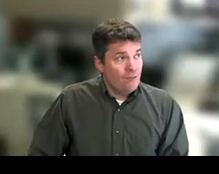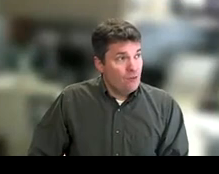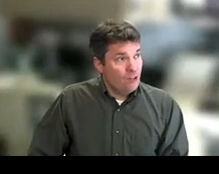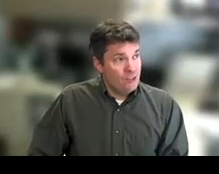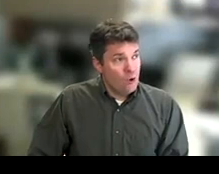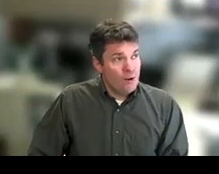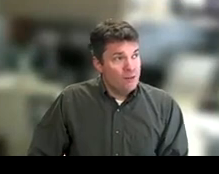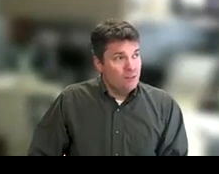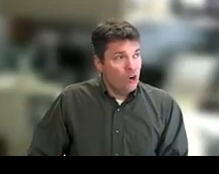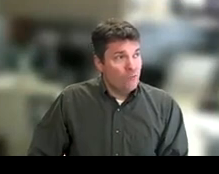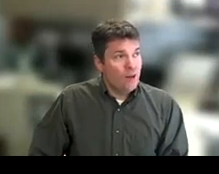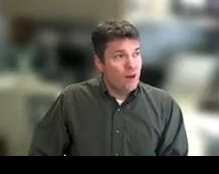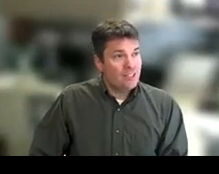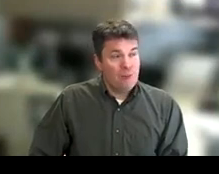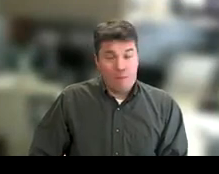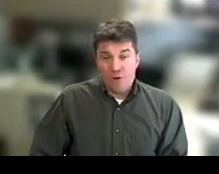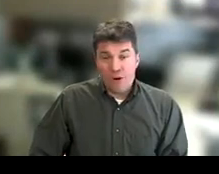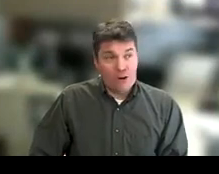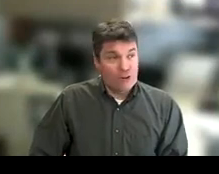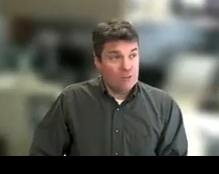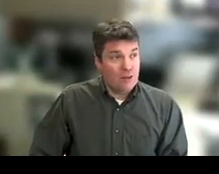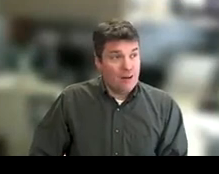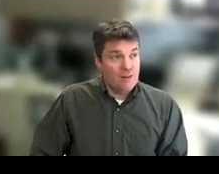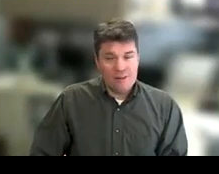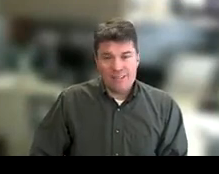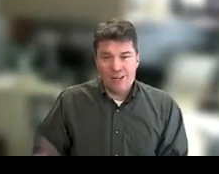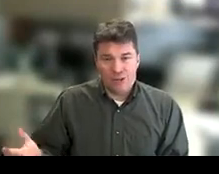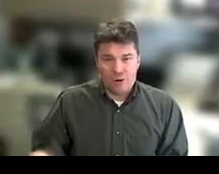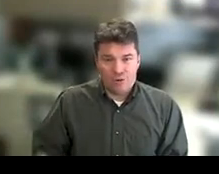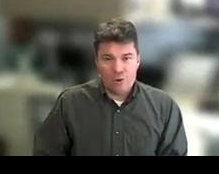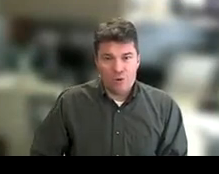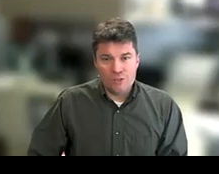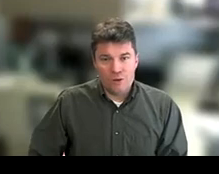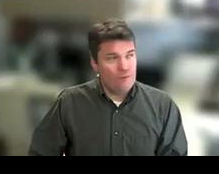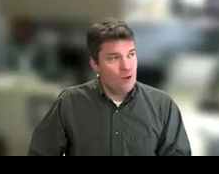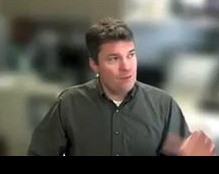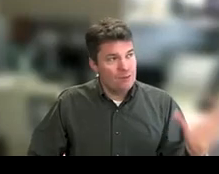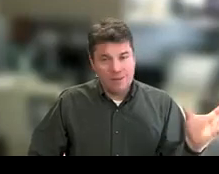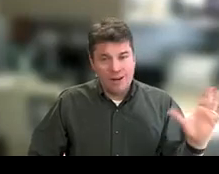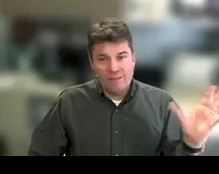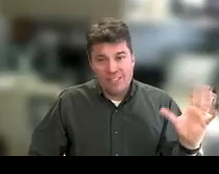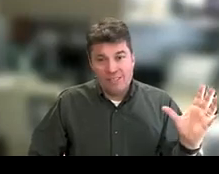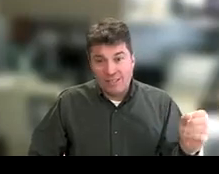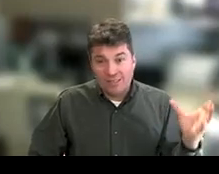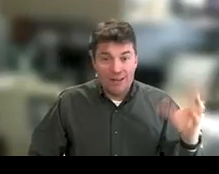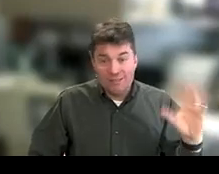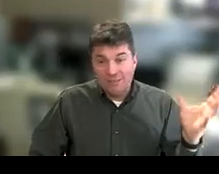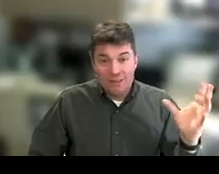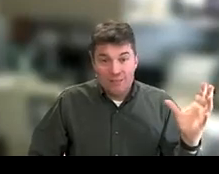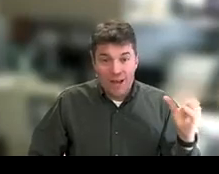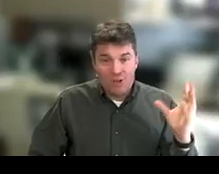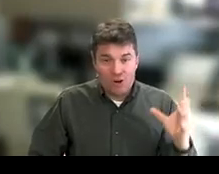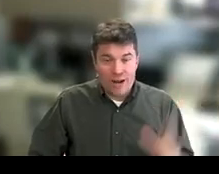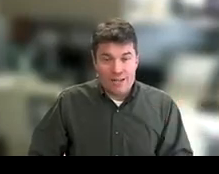systems, there's doorbells, alarm clocks, baby criers, and even extension controls. So if you have any of these devices